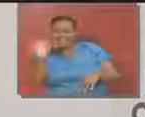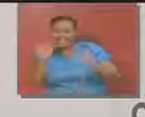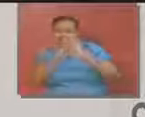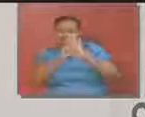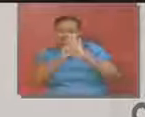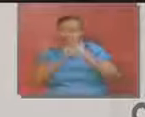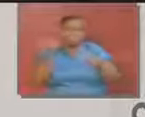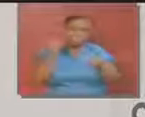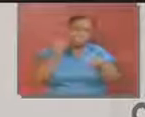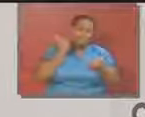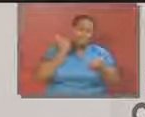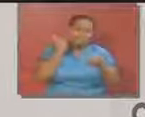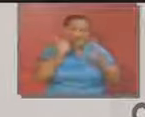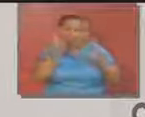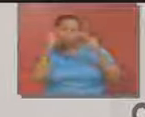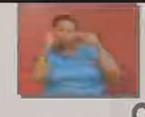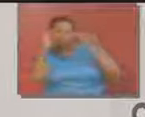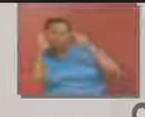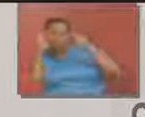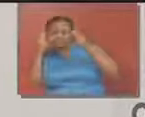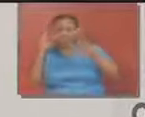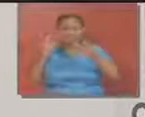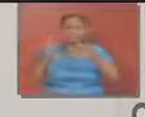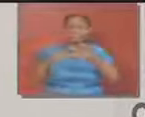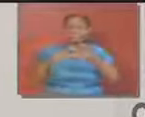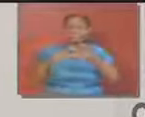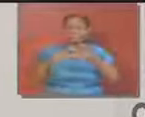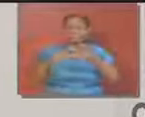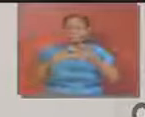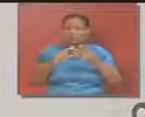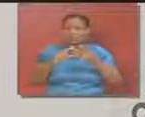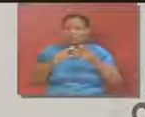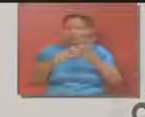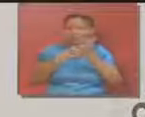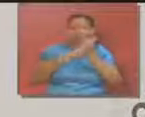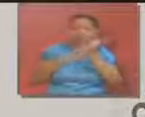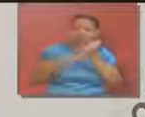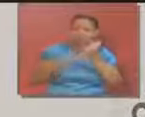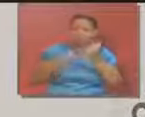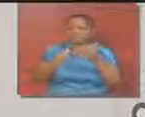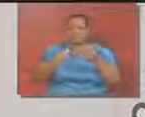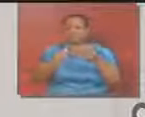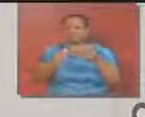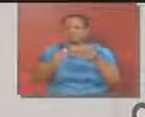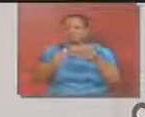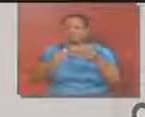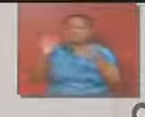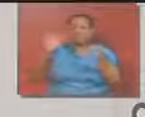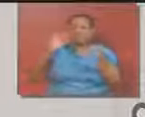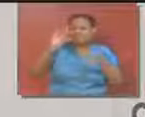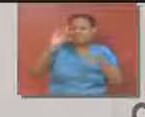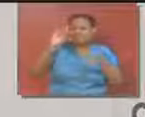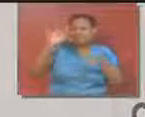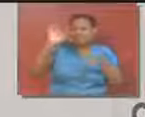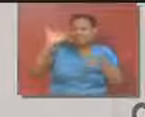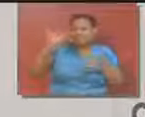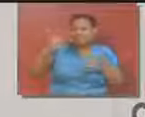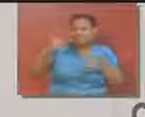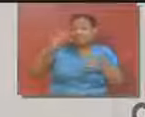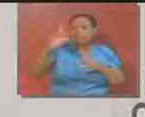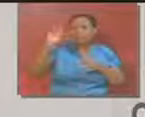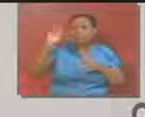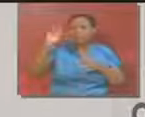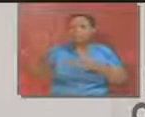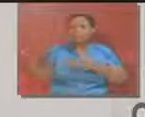person or emergency medicine physician or pediatrician, is to also be aware themselves and to pick up when you present to